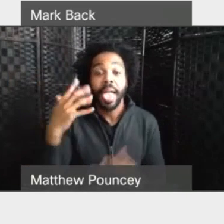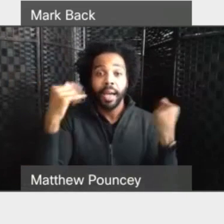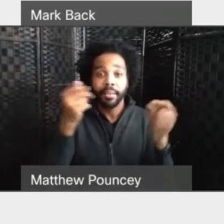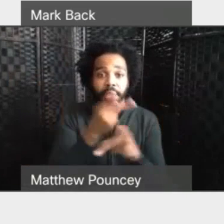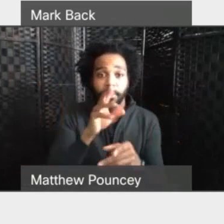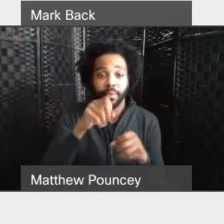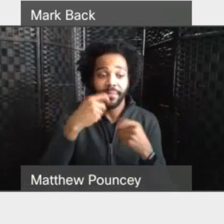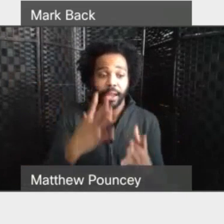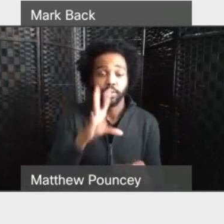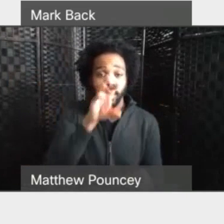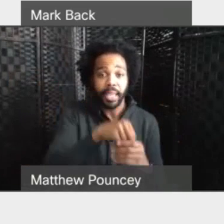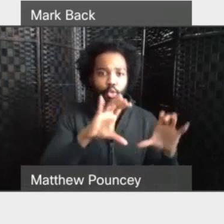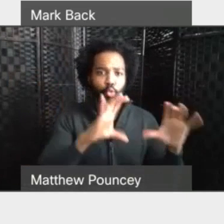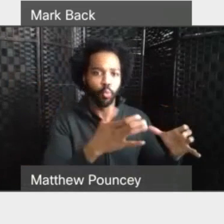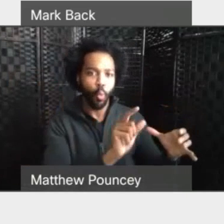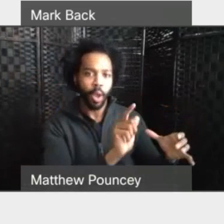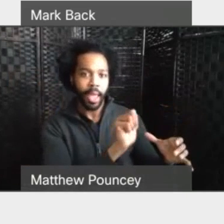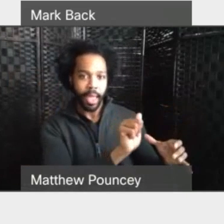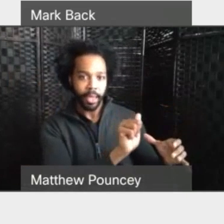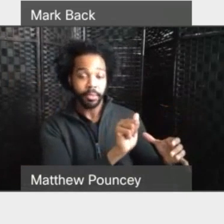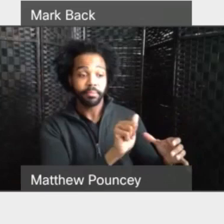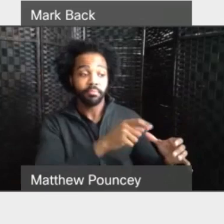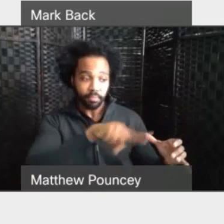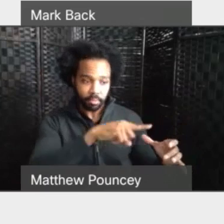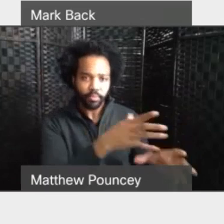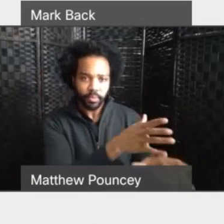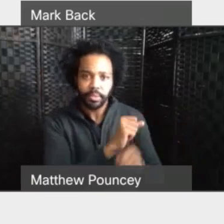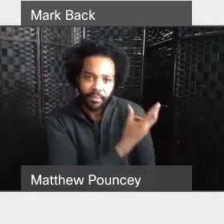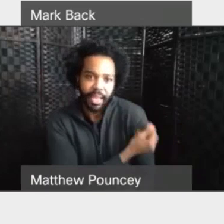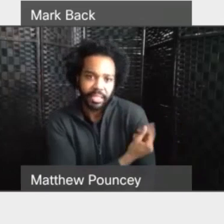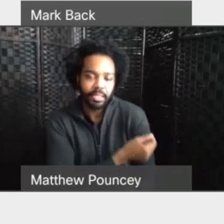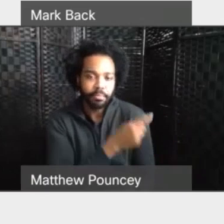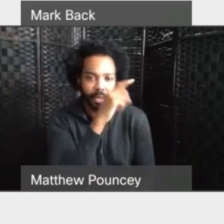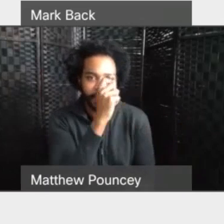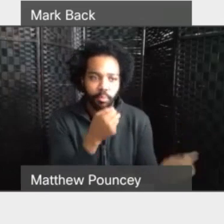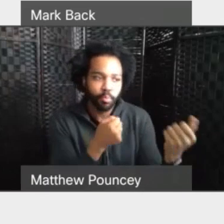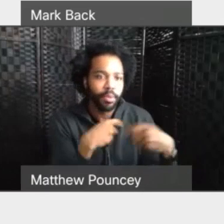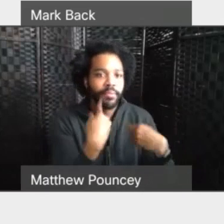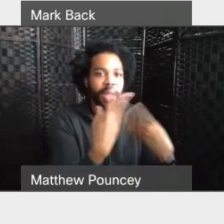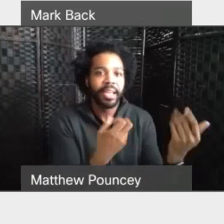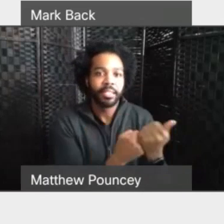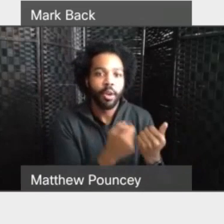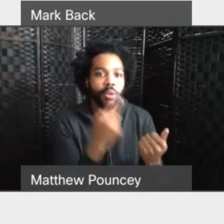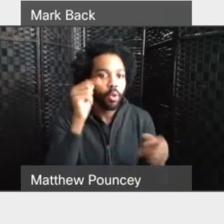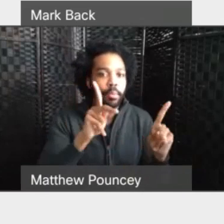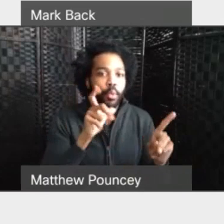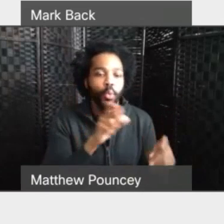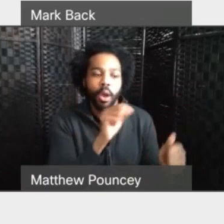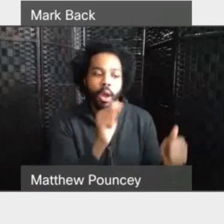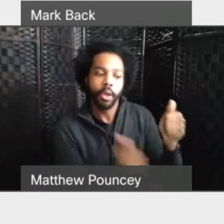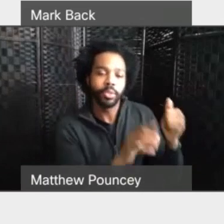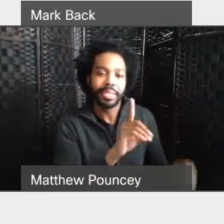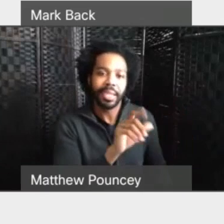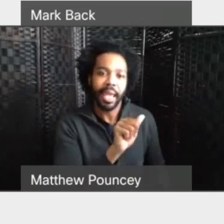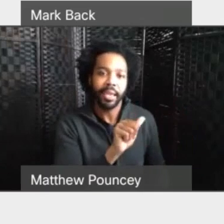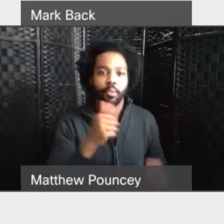have received, the folks who are providing supports for people with DDA. We've sent something out